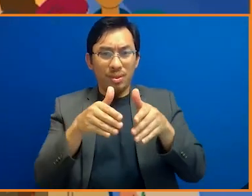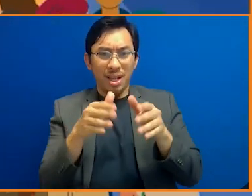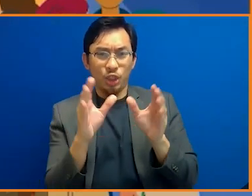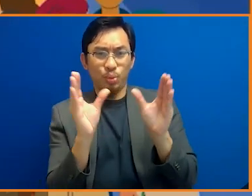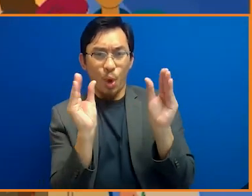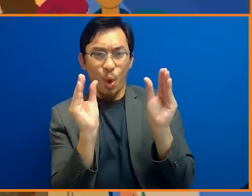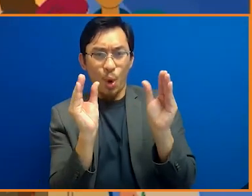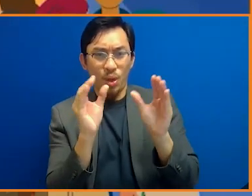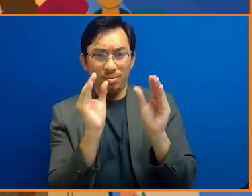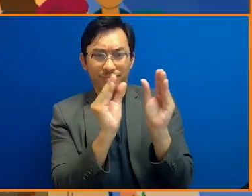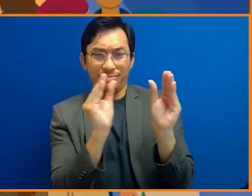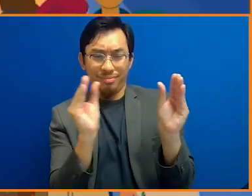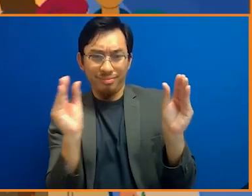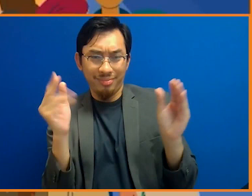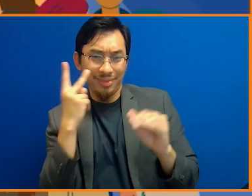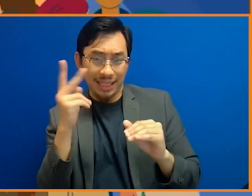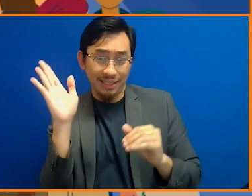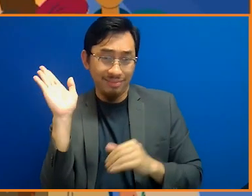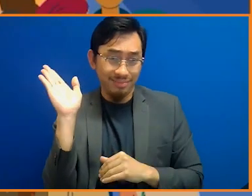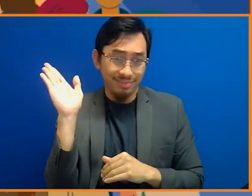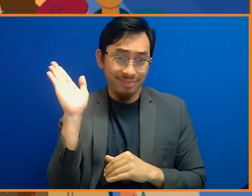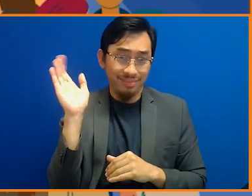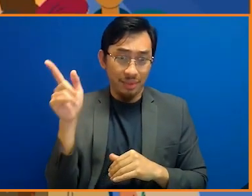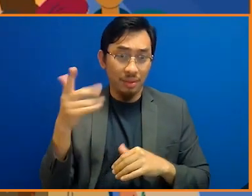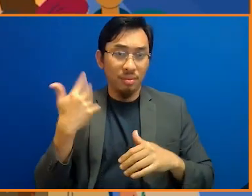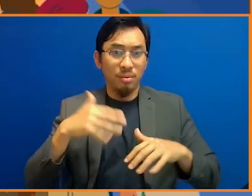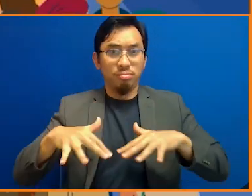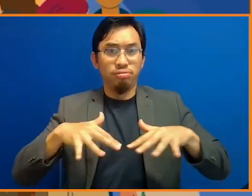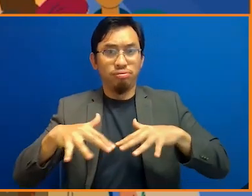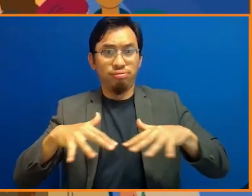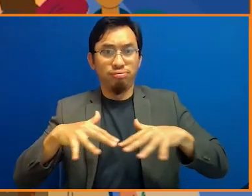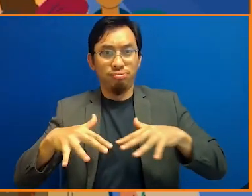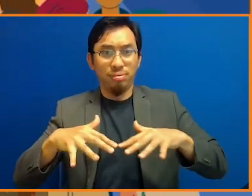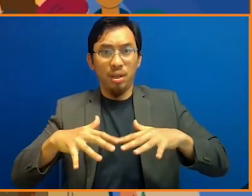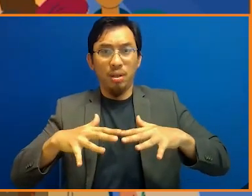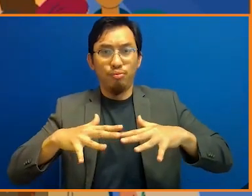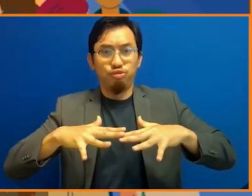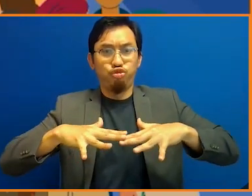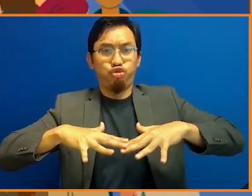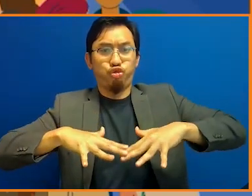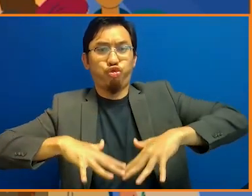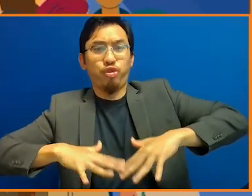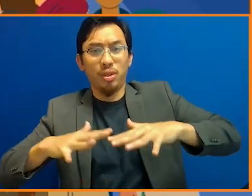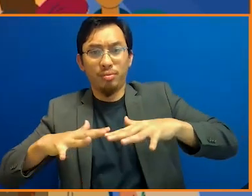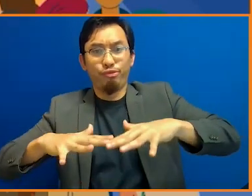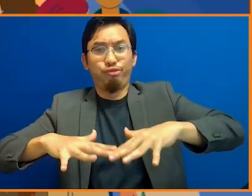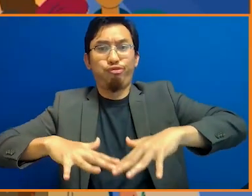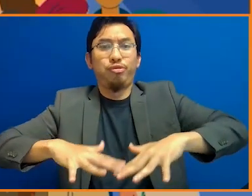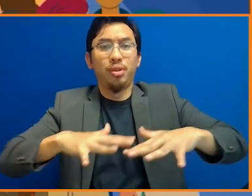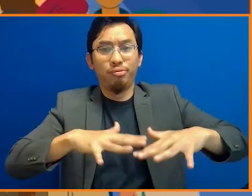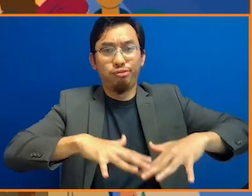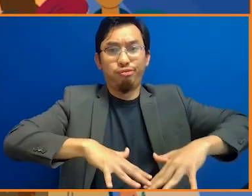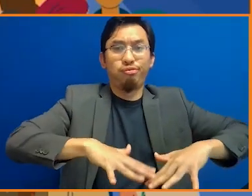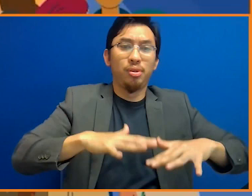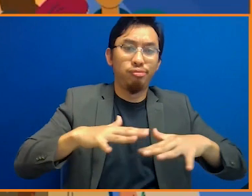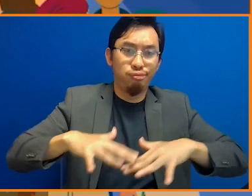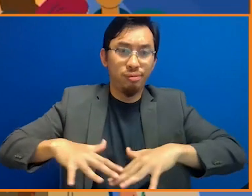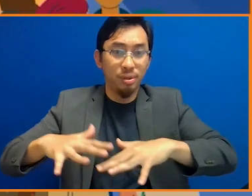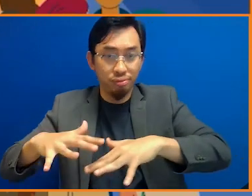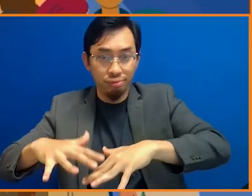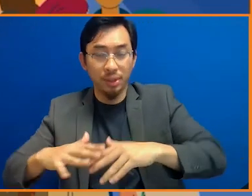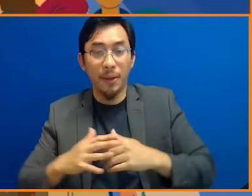So when the tsunami attack, before that, when the earthquake happened, the liquefaction happened and